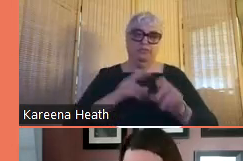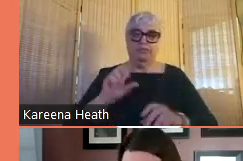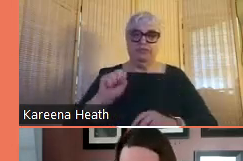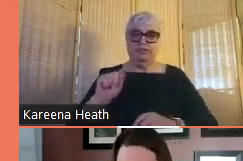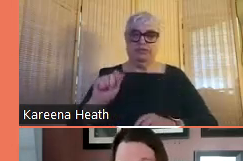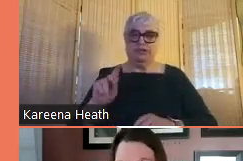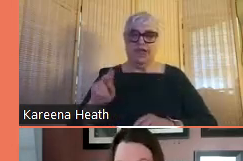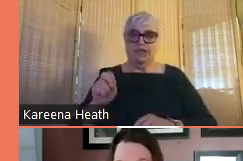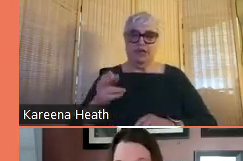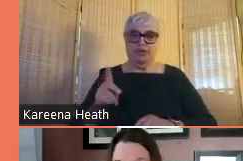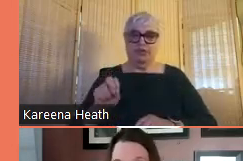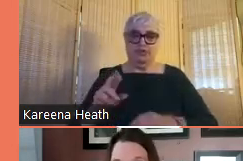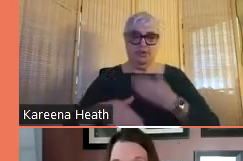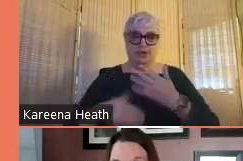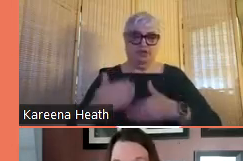behind.